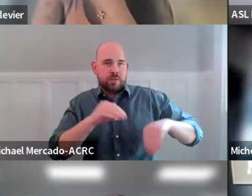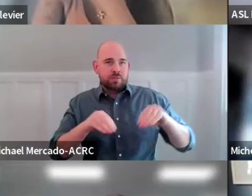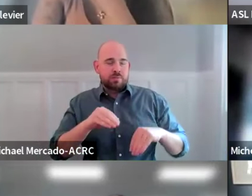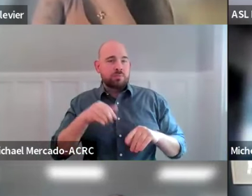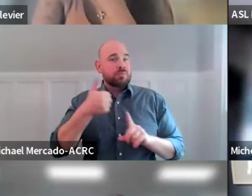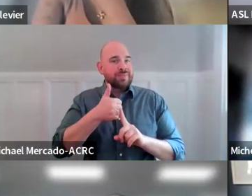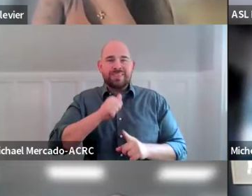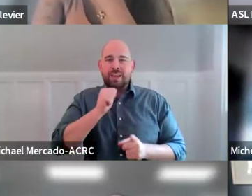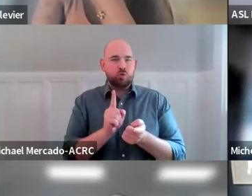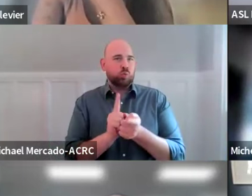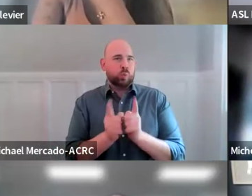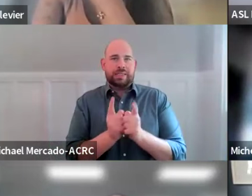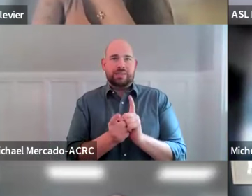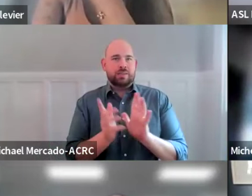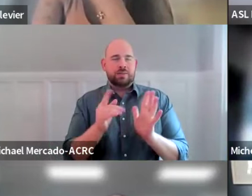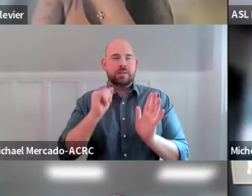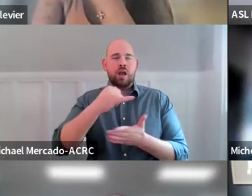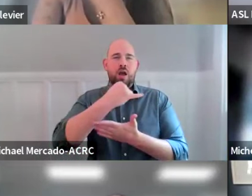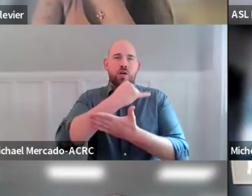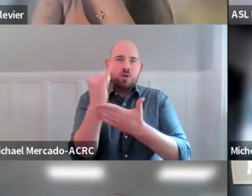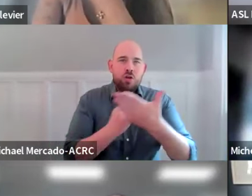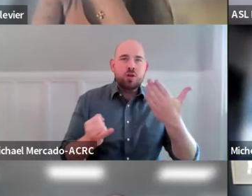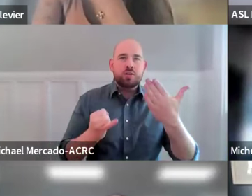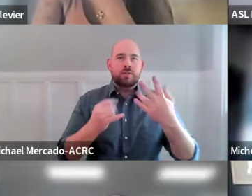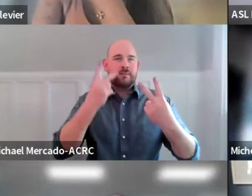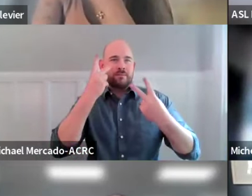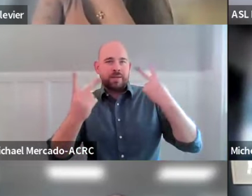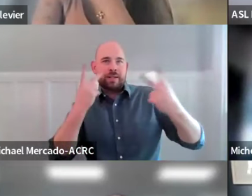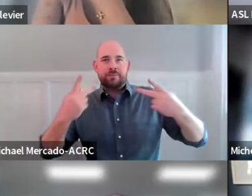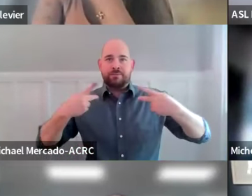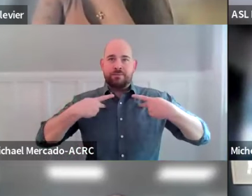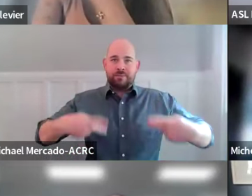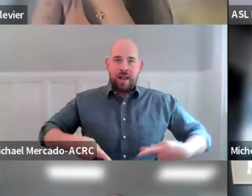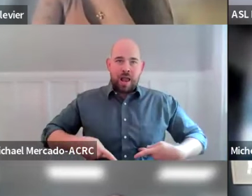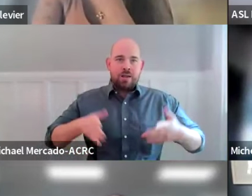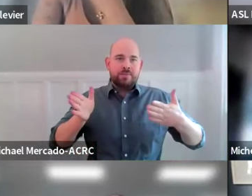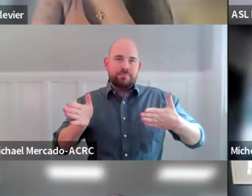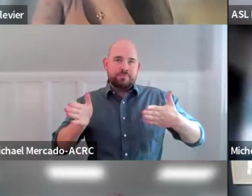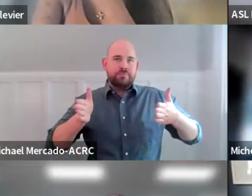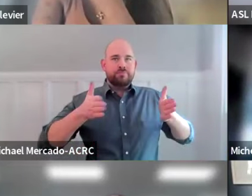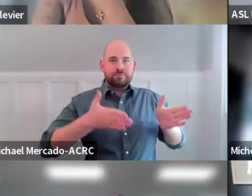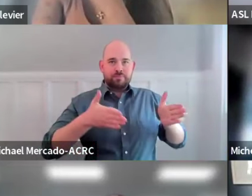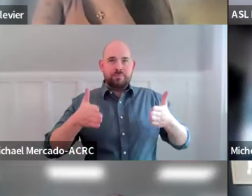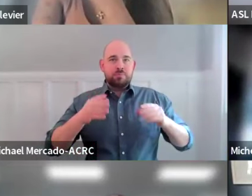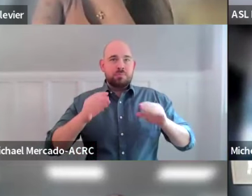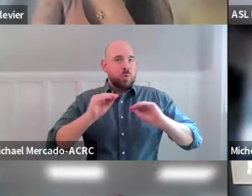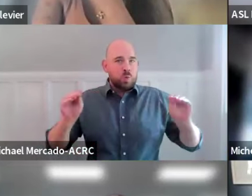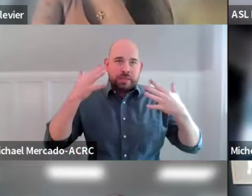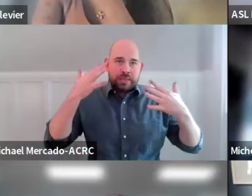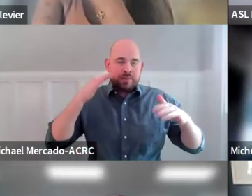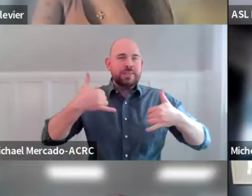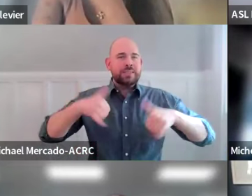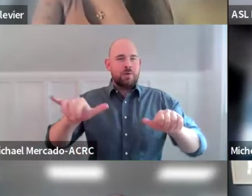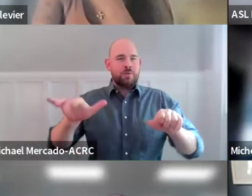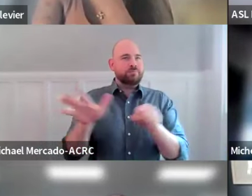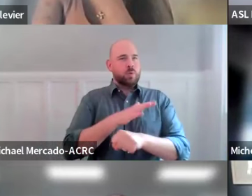And ASL or deaf poetry, it focuses more on the expression and the visual. It